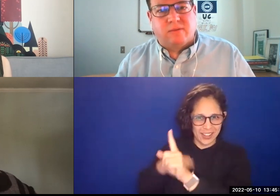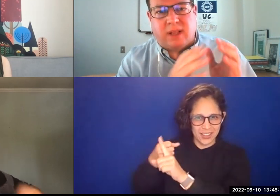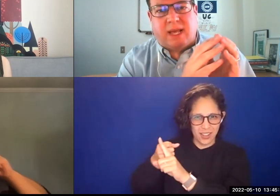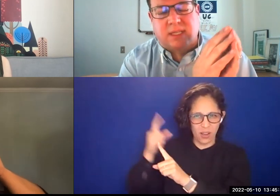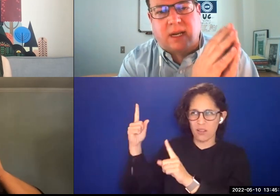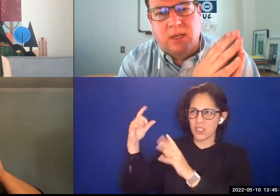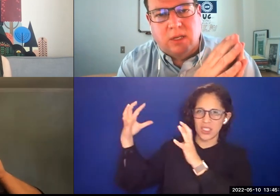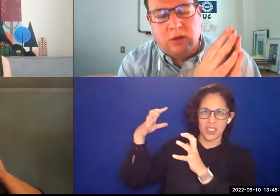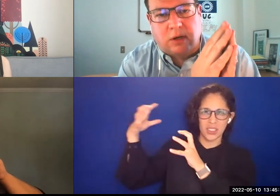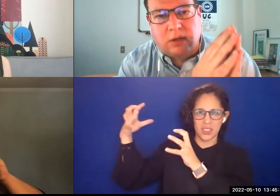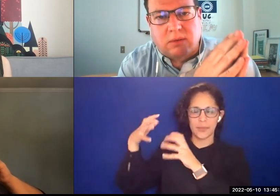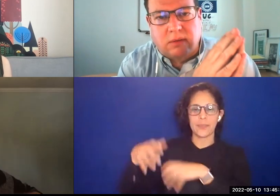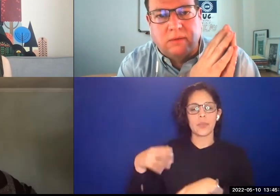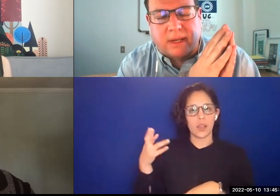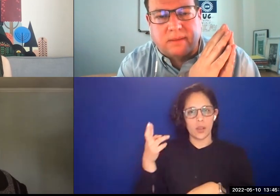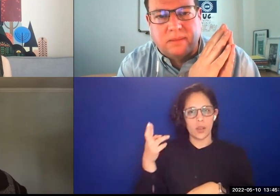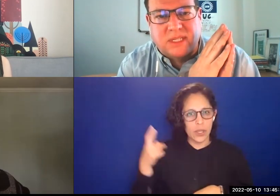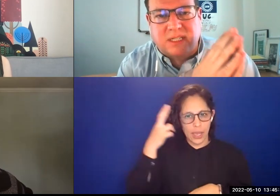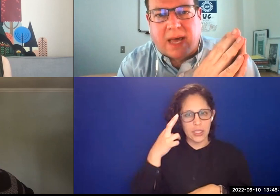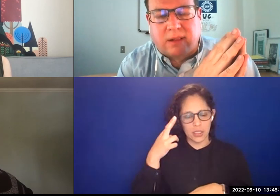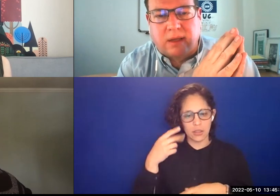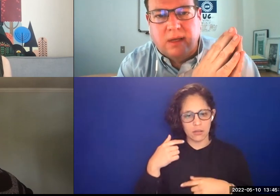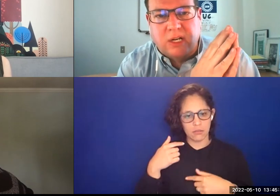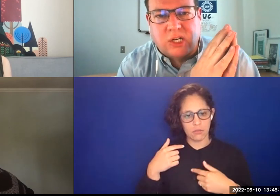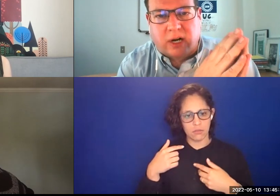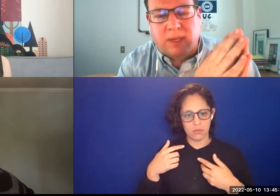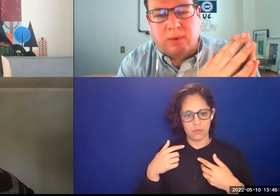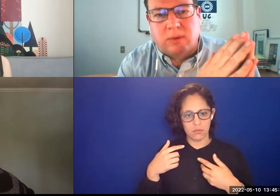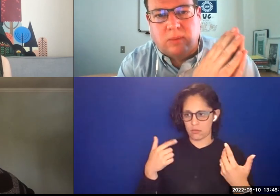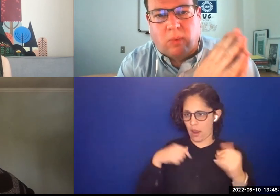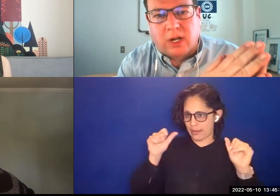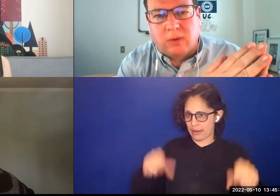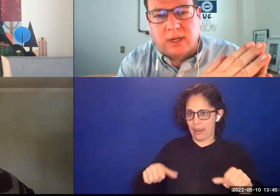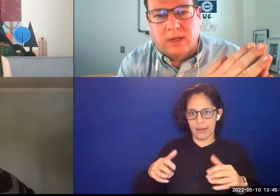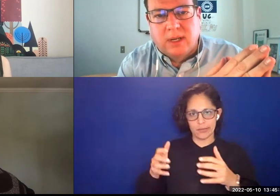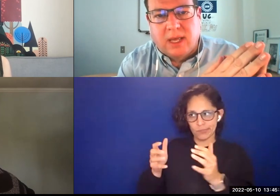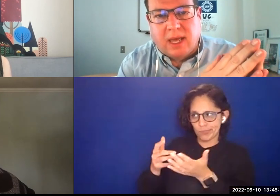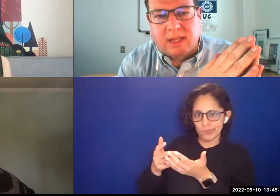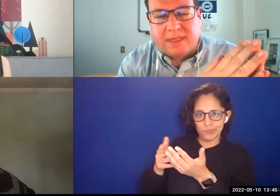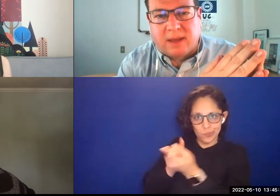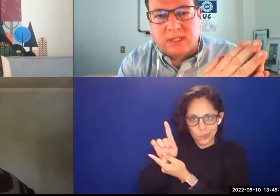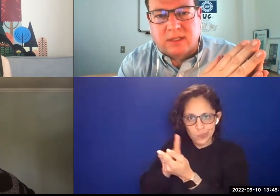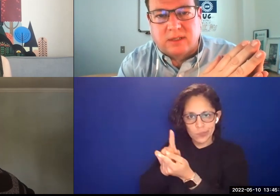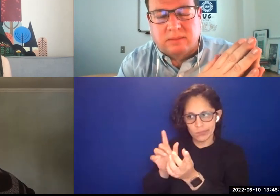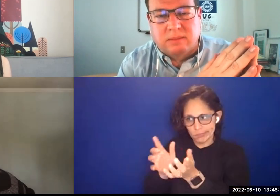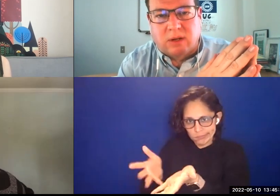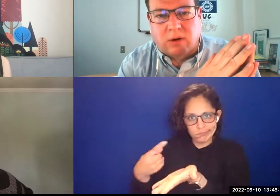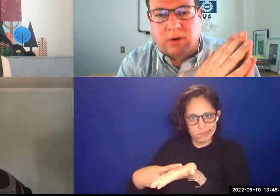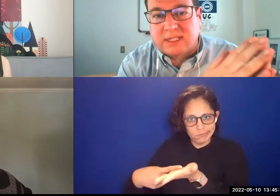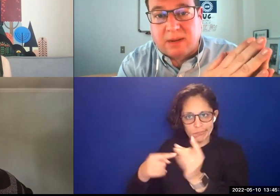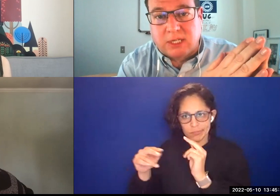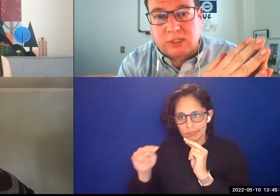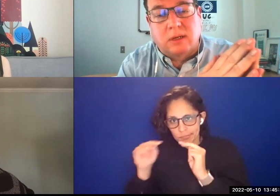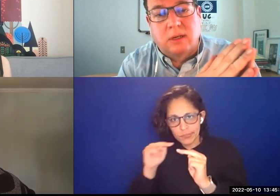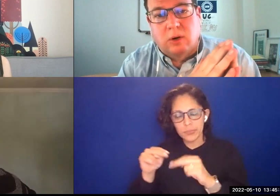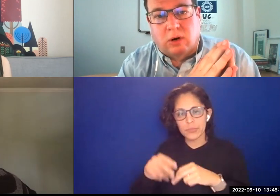That realizing that you could like systematically talk to people one-on-one and get them to, you know, agree